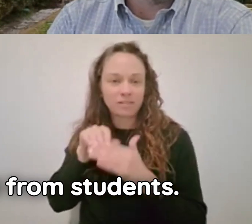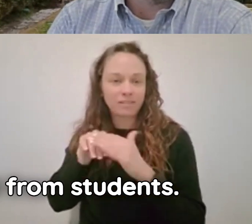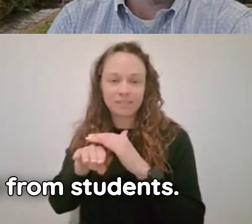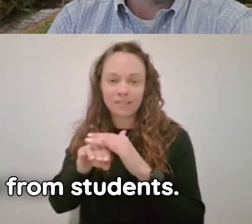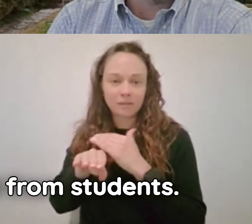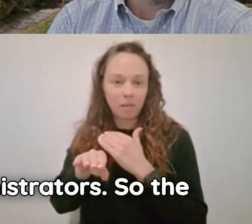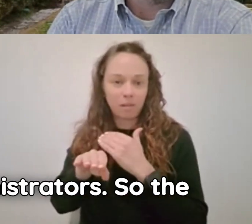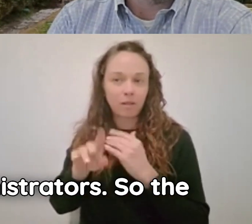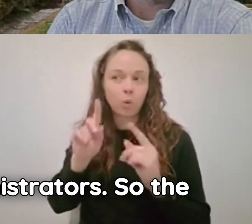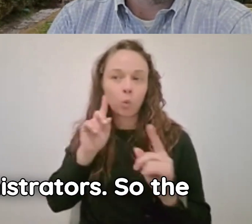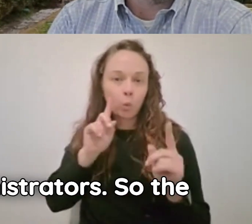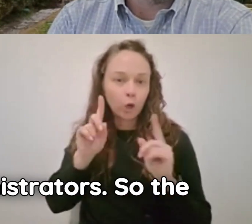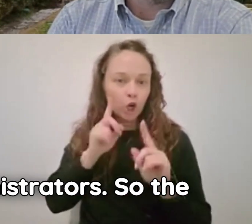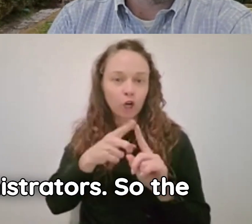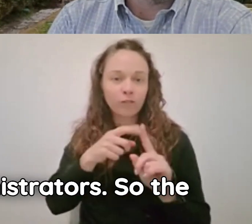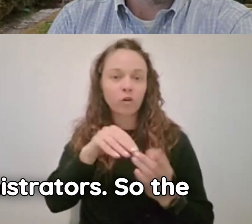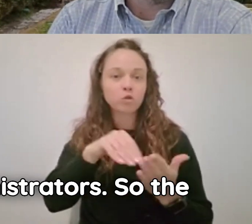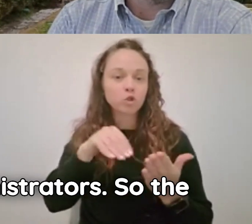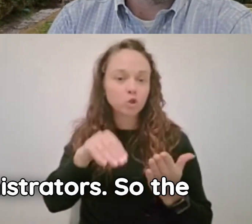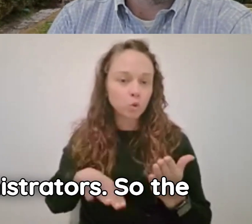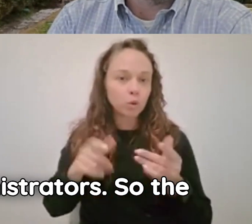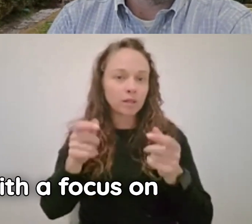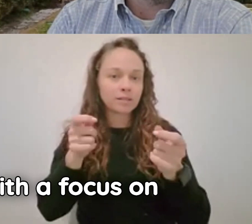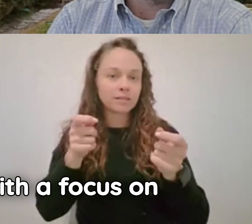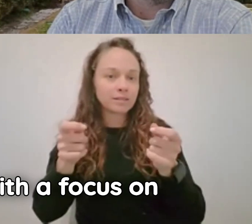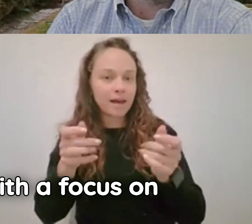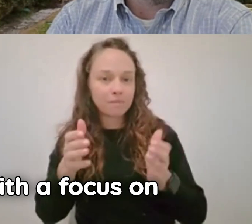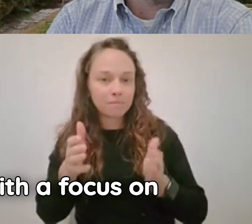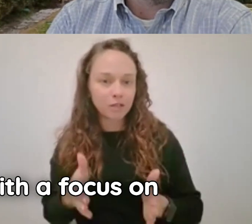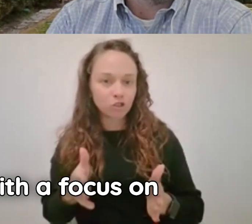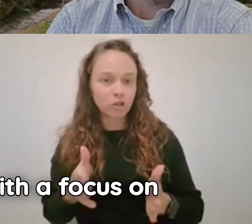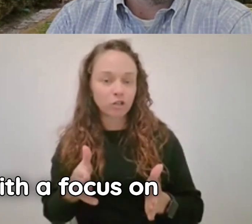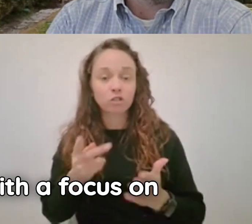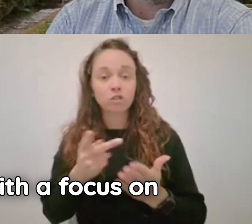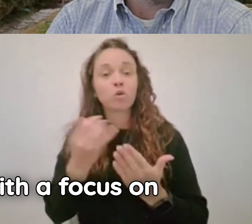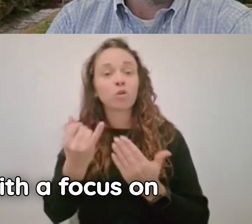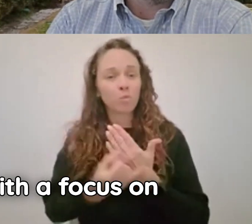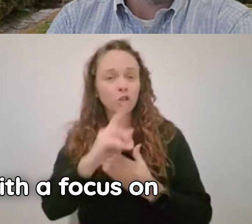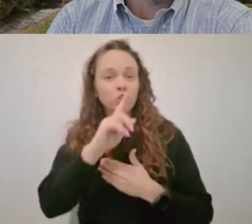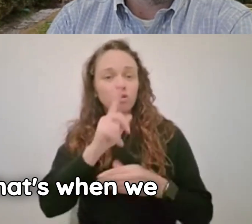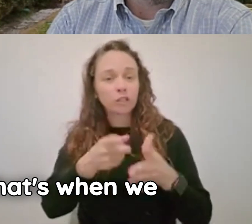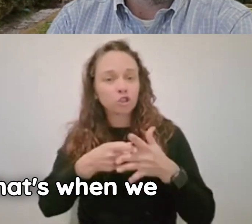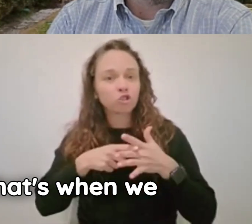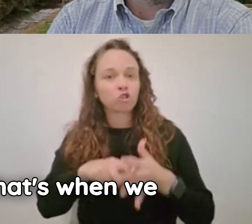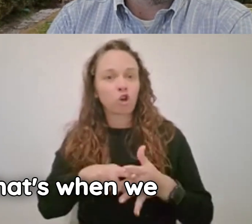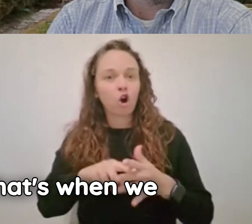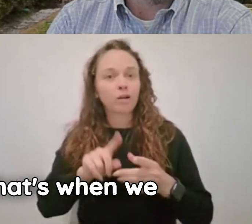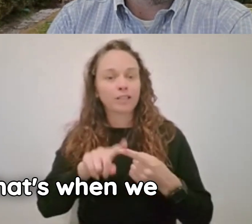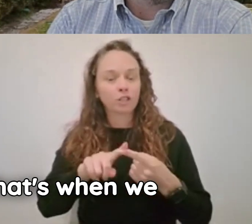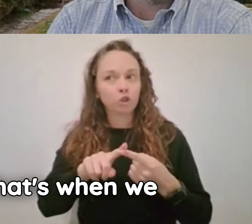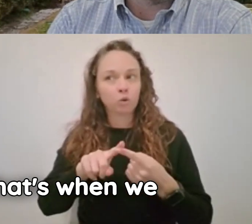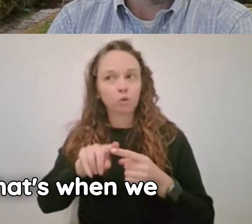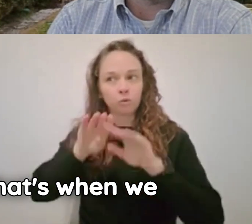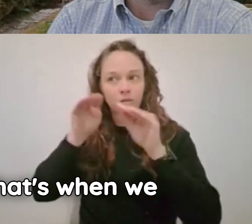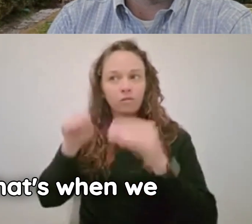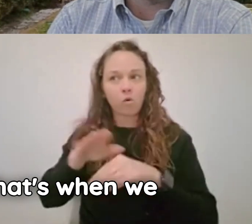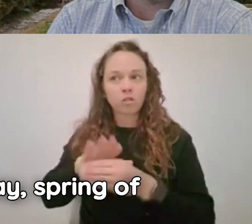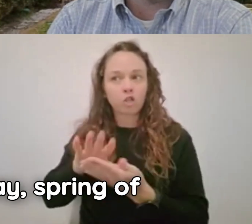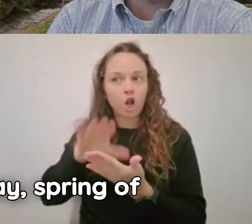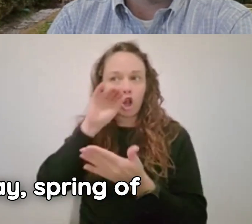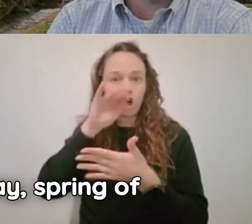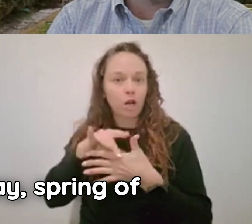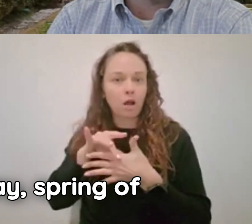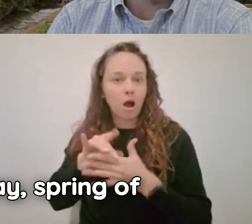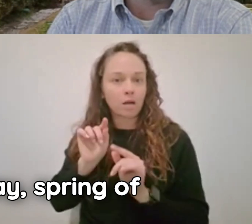from students, we had heard from administrators. So the project really started with a focus on learning content. And that's when